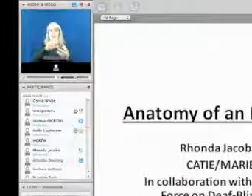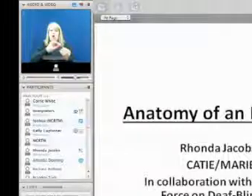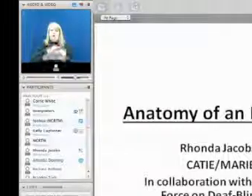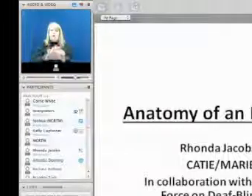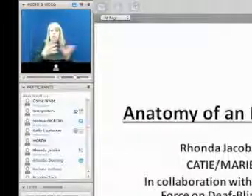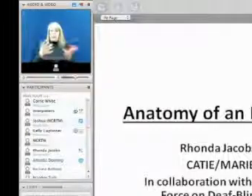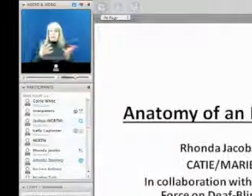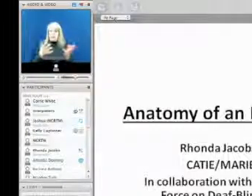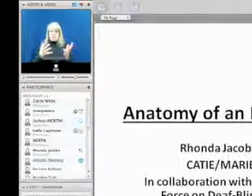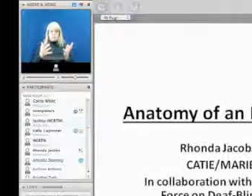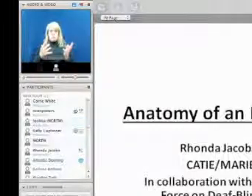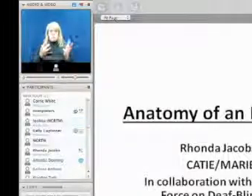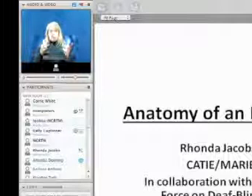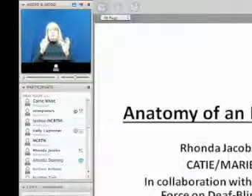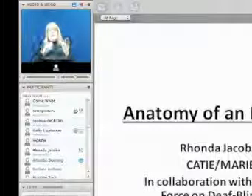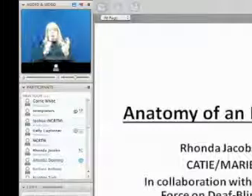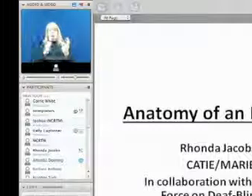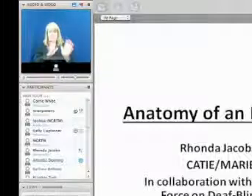Okay, so we'll test out the other